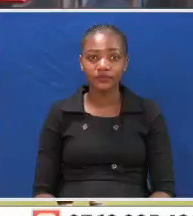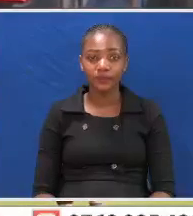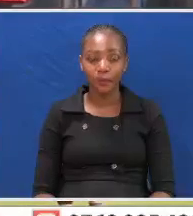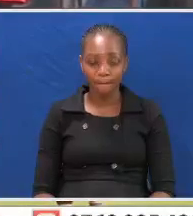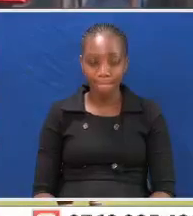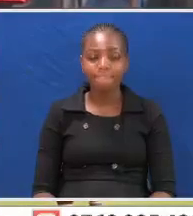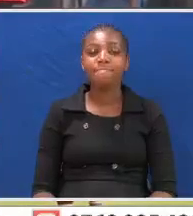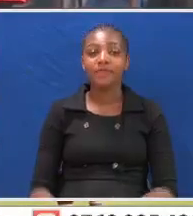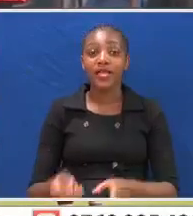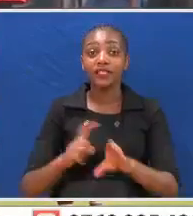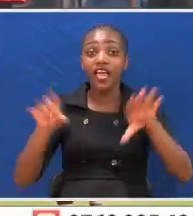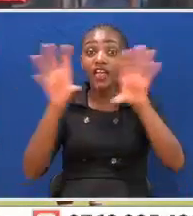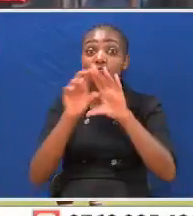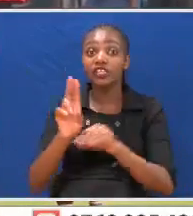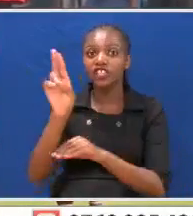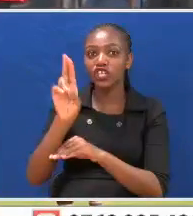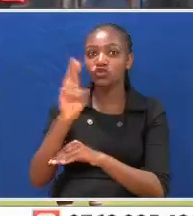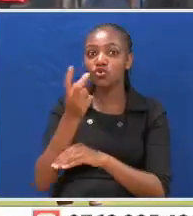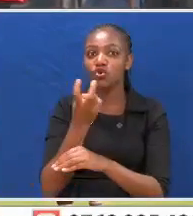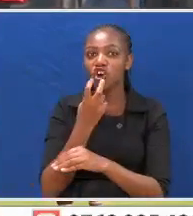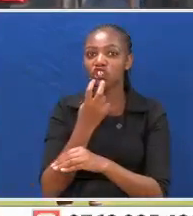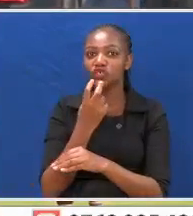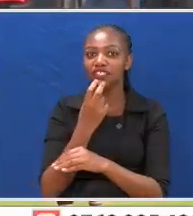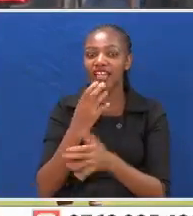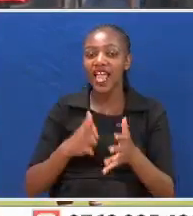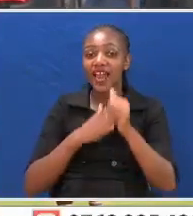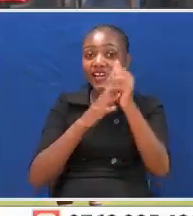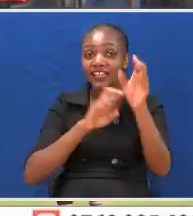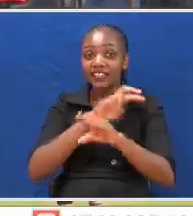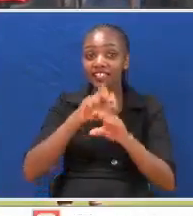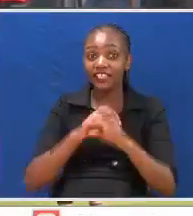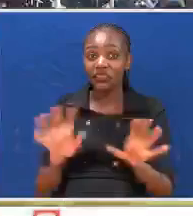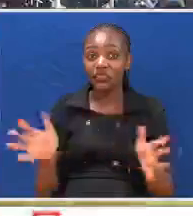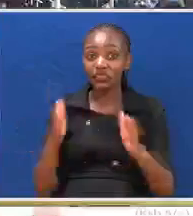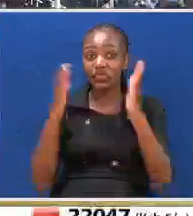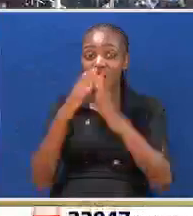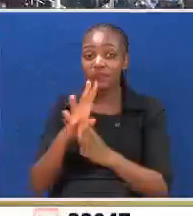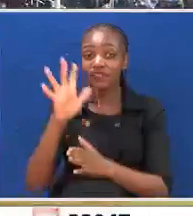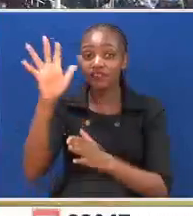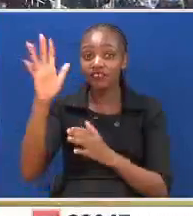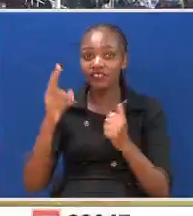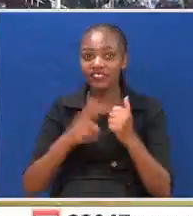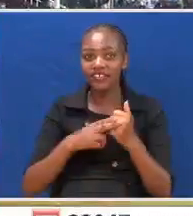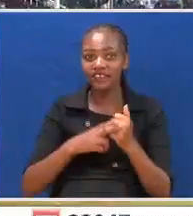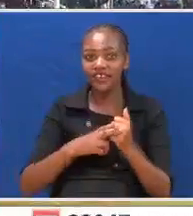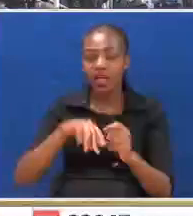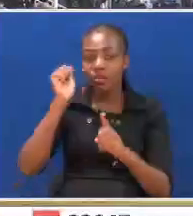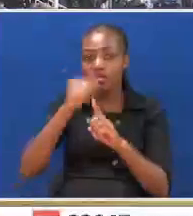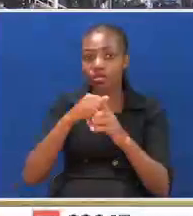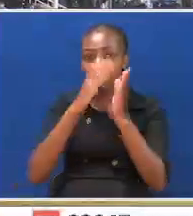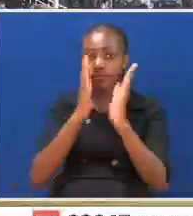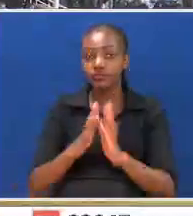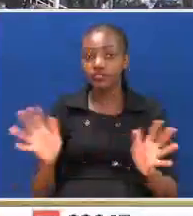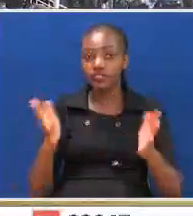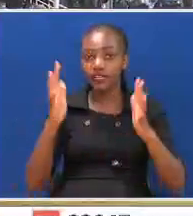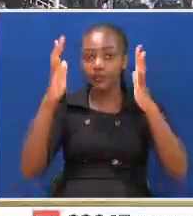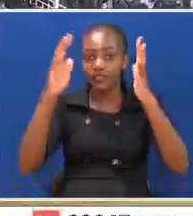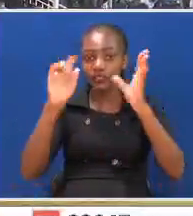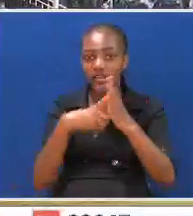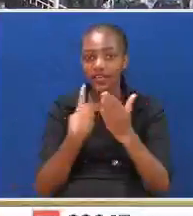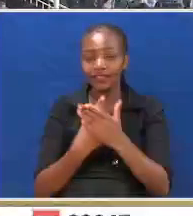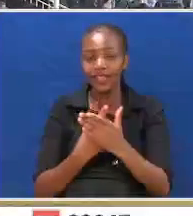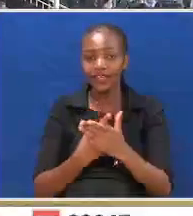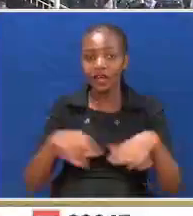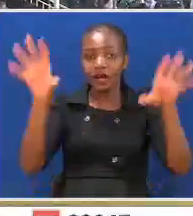As President Uhuru Kenyatta on Tuesday led the nation in marking its 57th Mashujaa Day celebrations, the head of